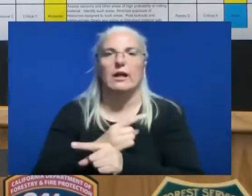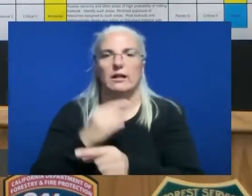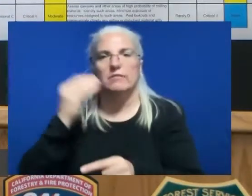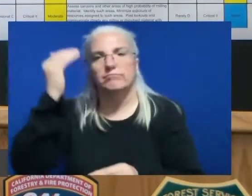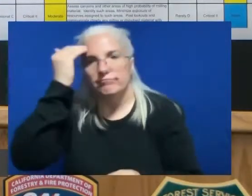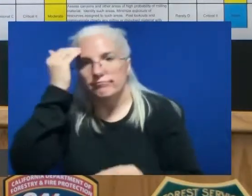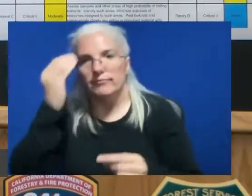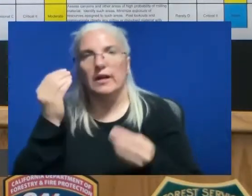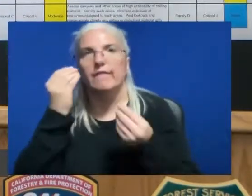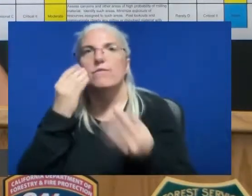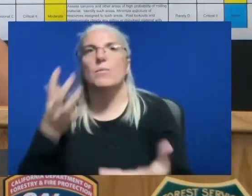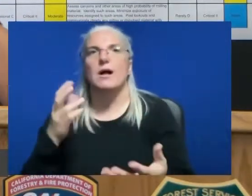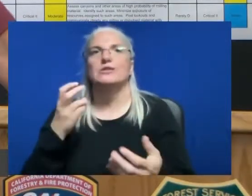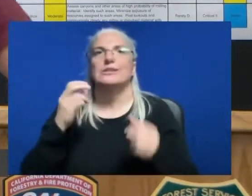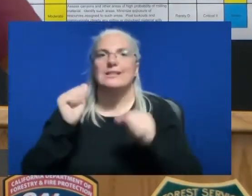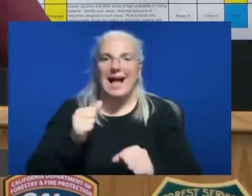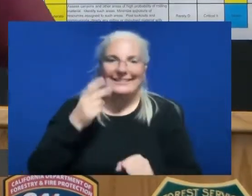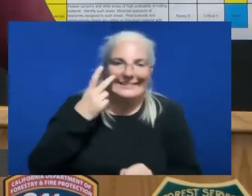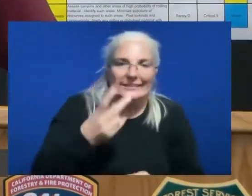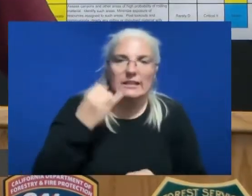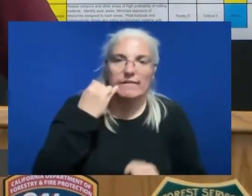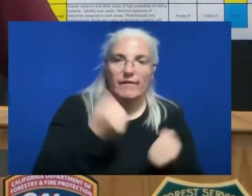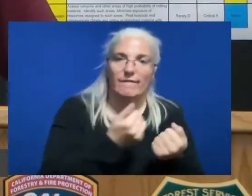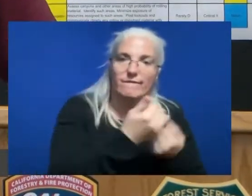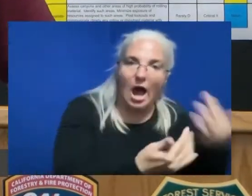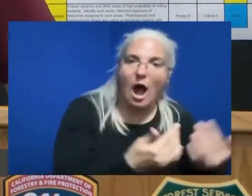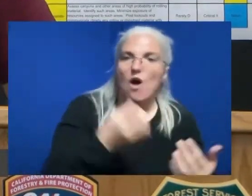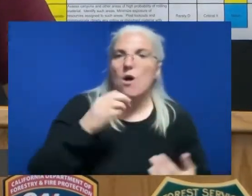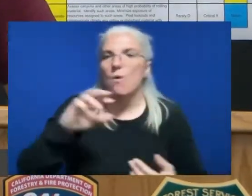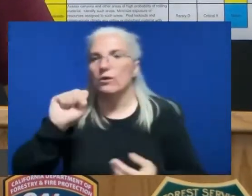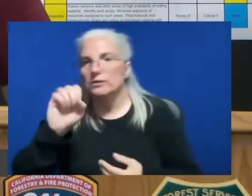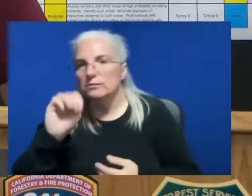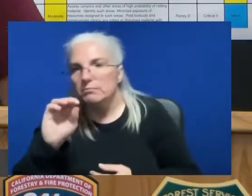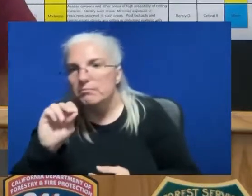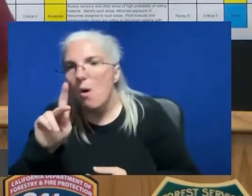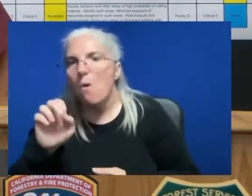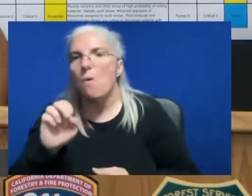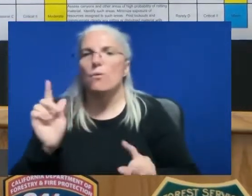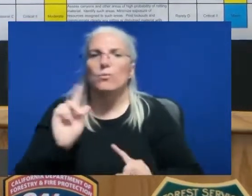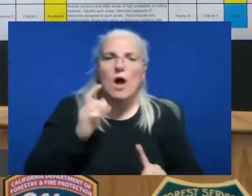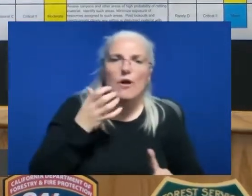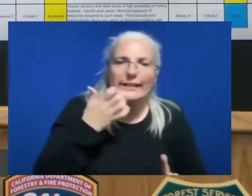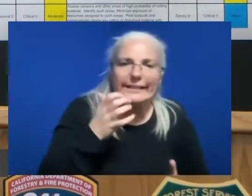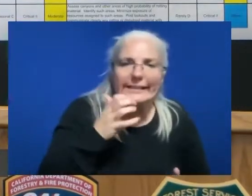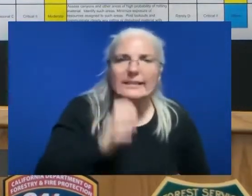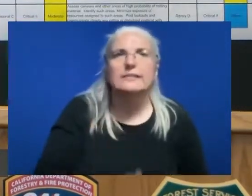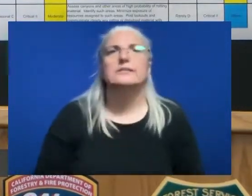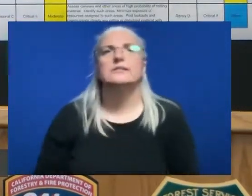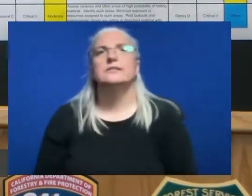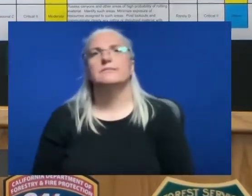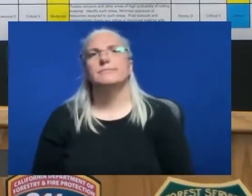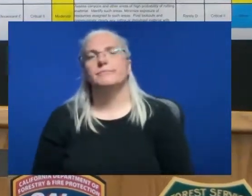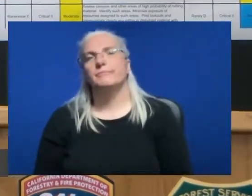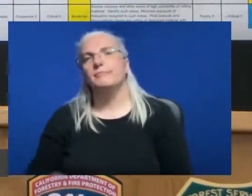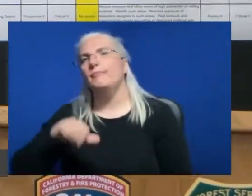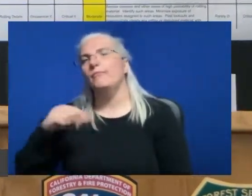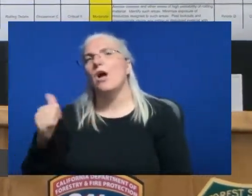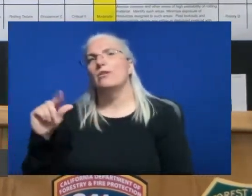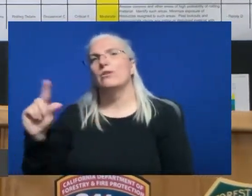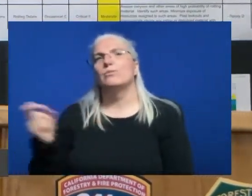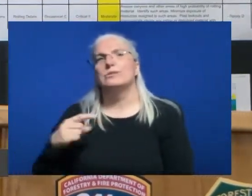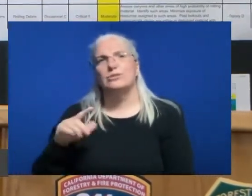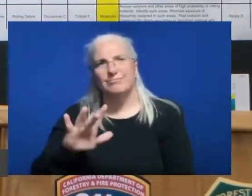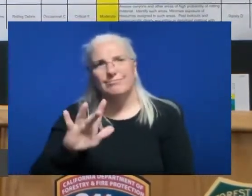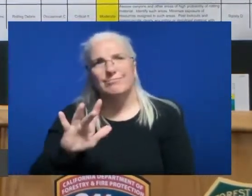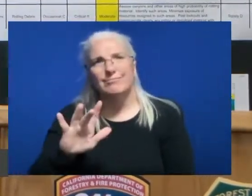Let's see, the last one other question that we got was why so much back burning? So, well, ladies and gentlemen, you have